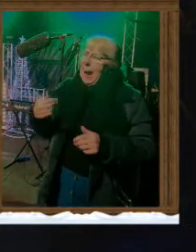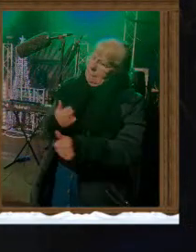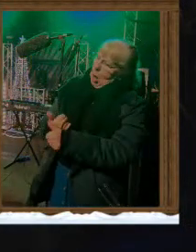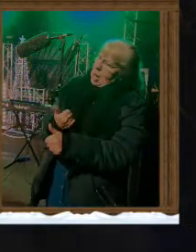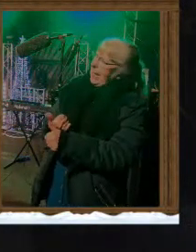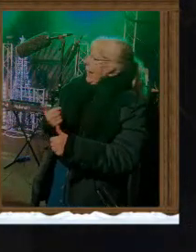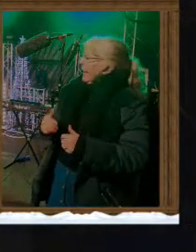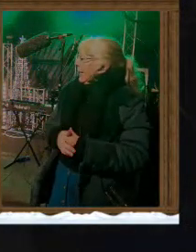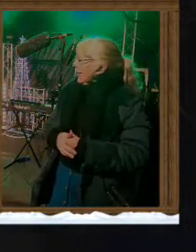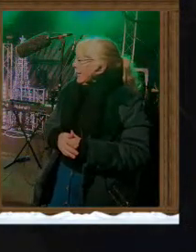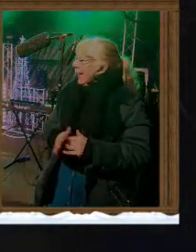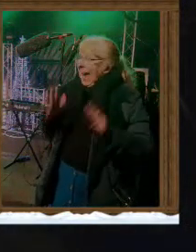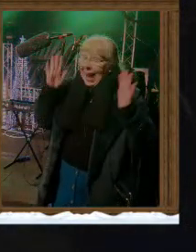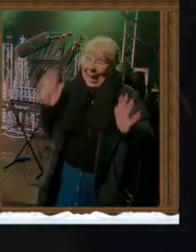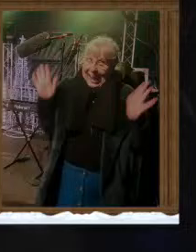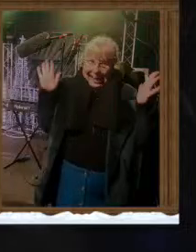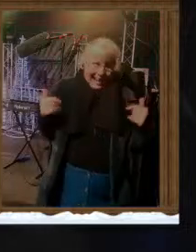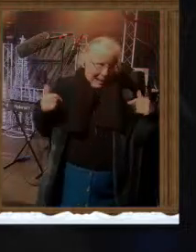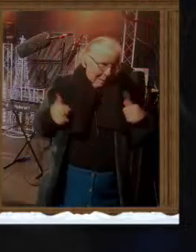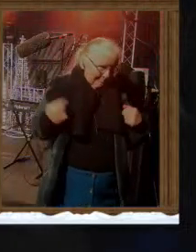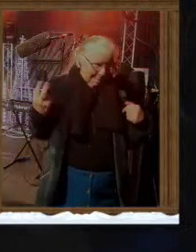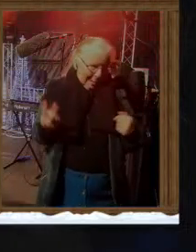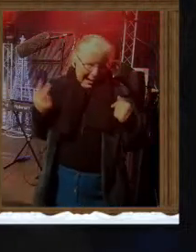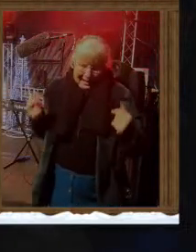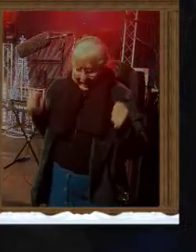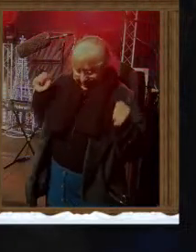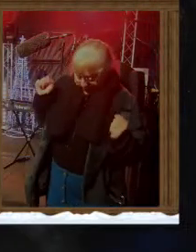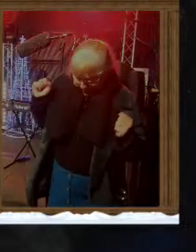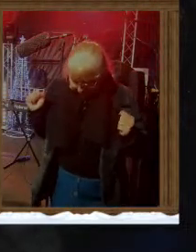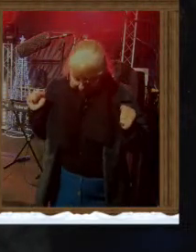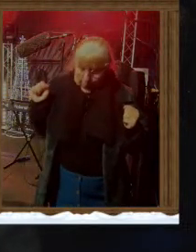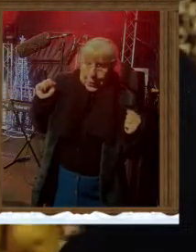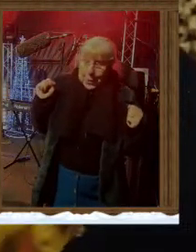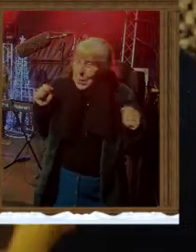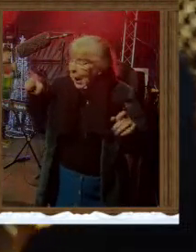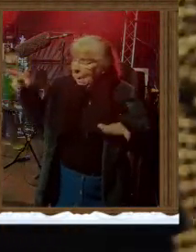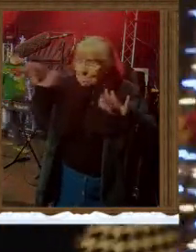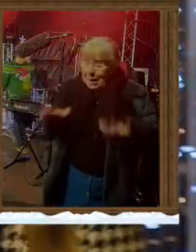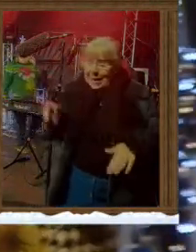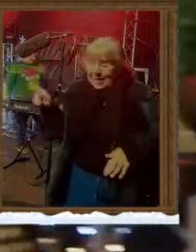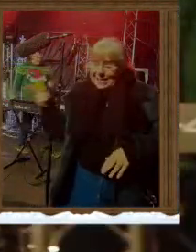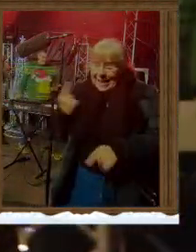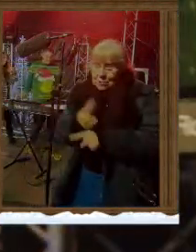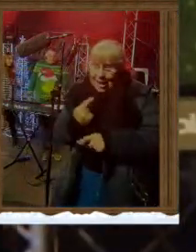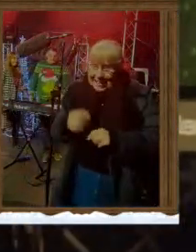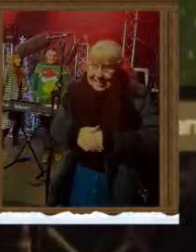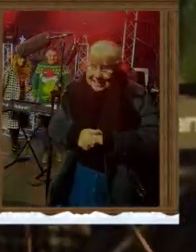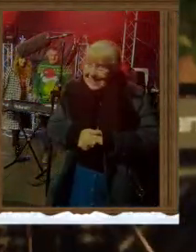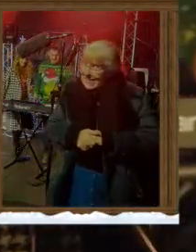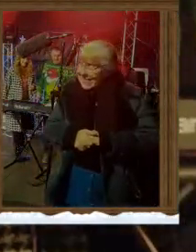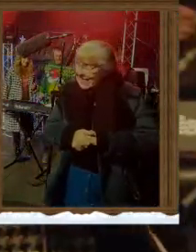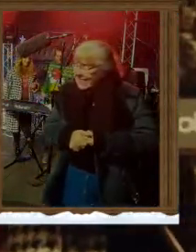Buddy! Oh, it's me again. Wasn't she amazing, everyone?